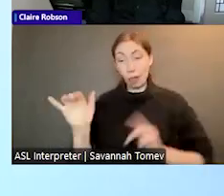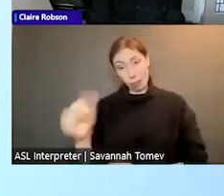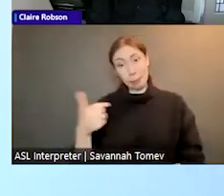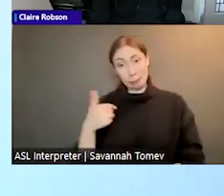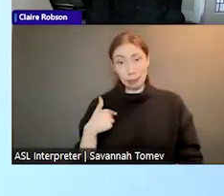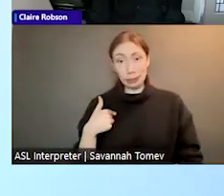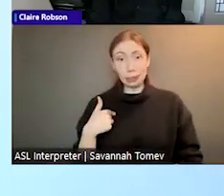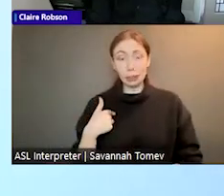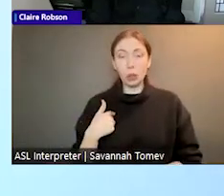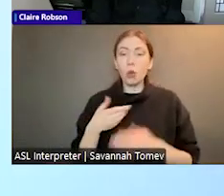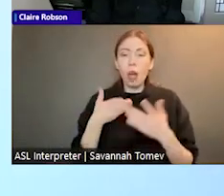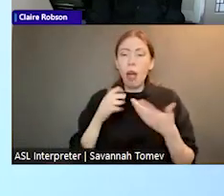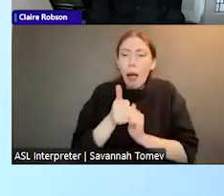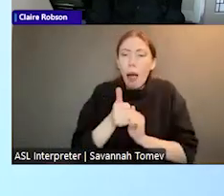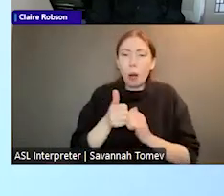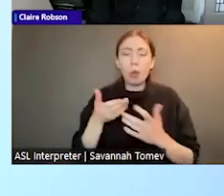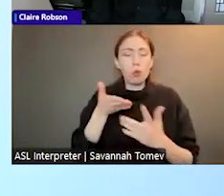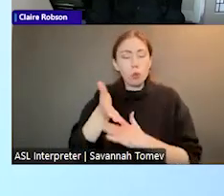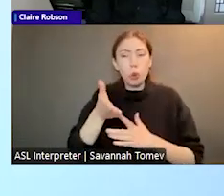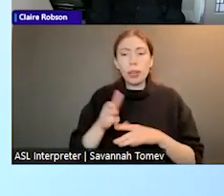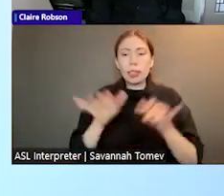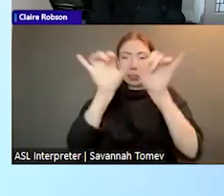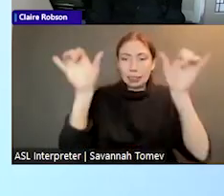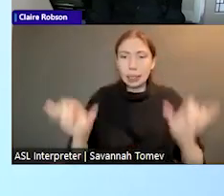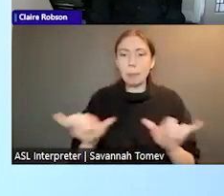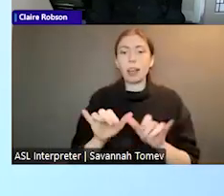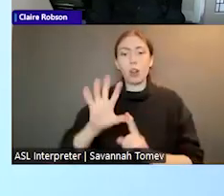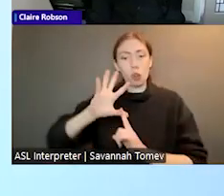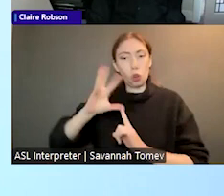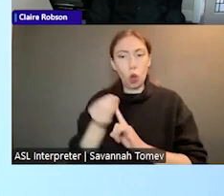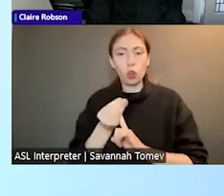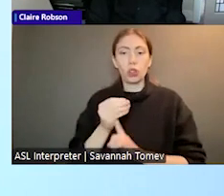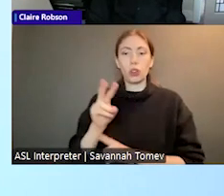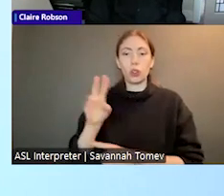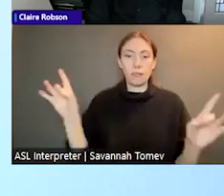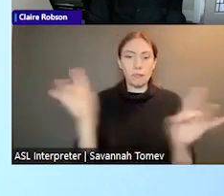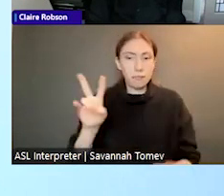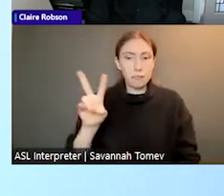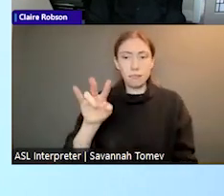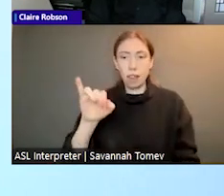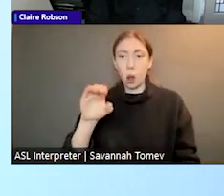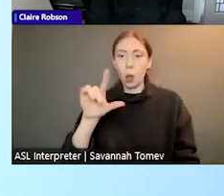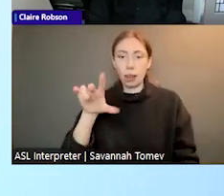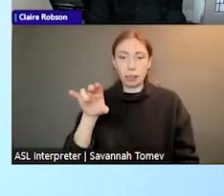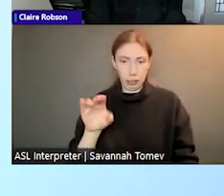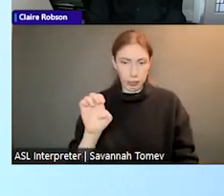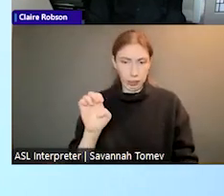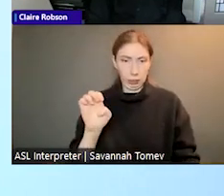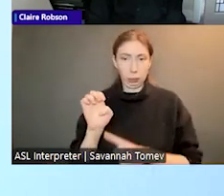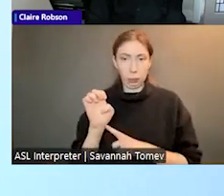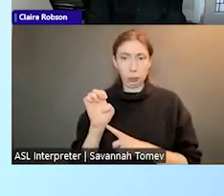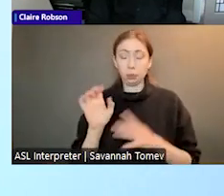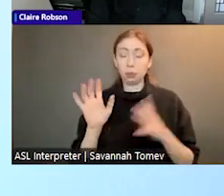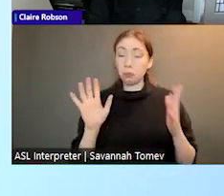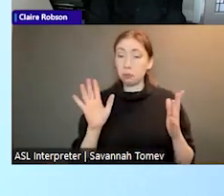through systemic cultural violence, which is not always overt. We lived through a